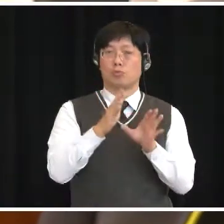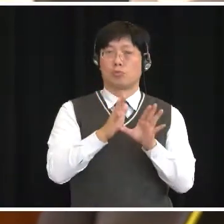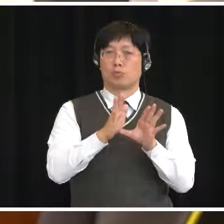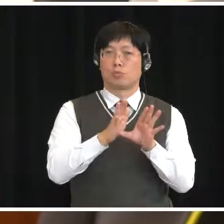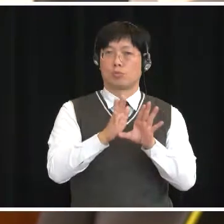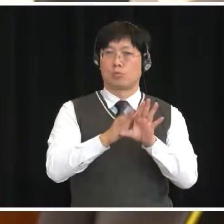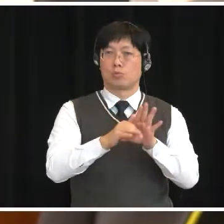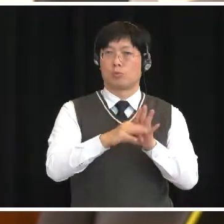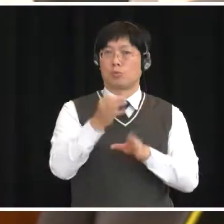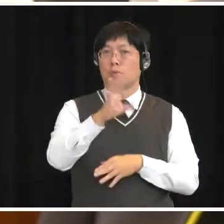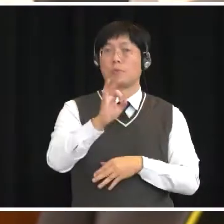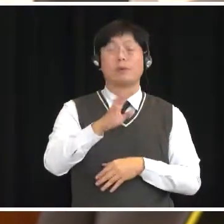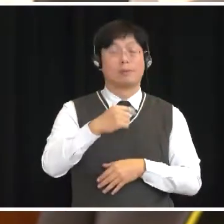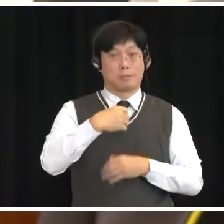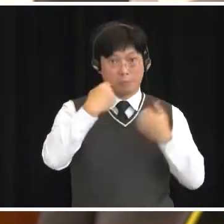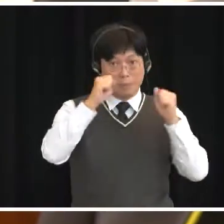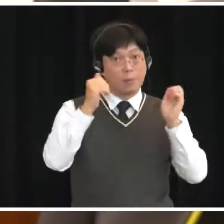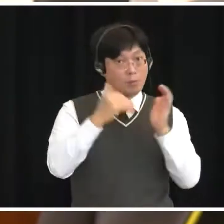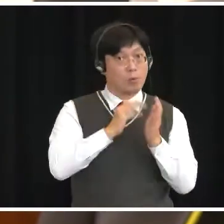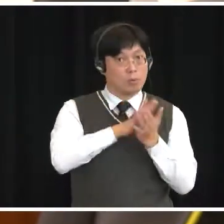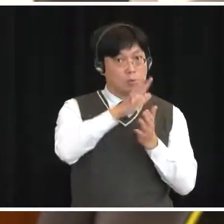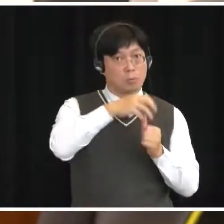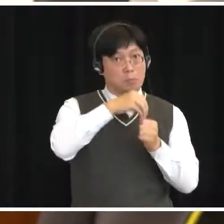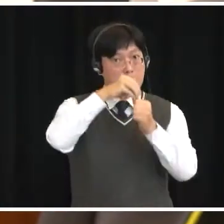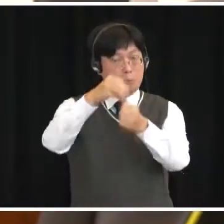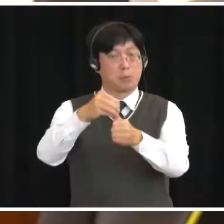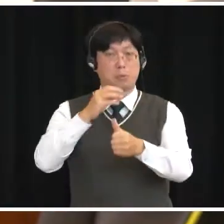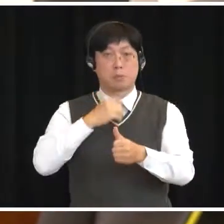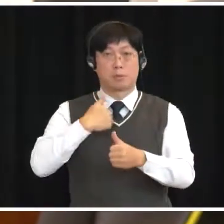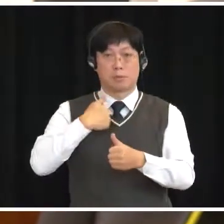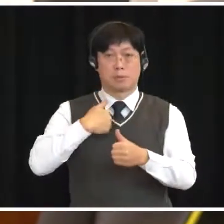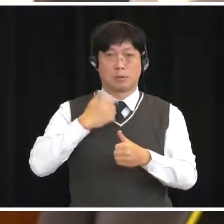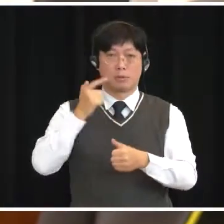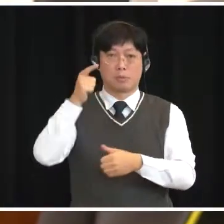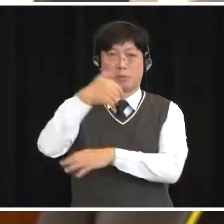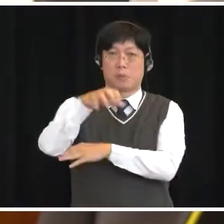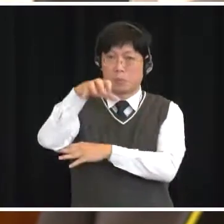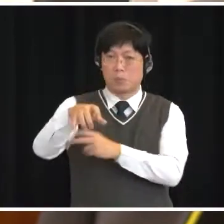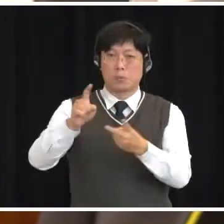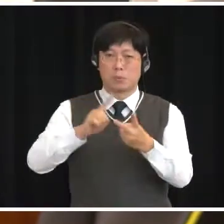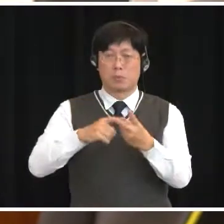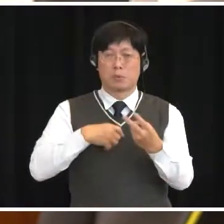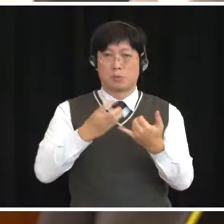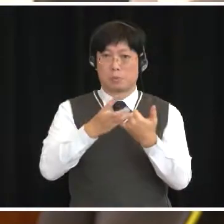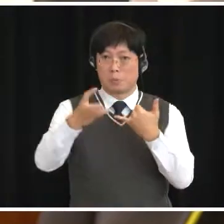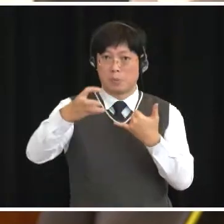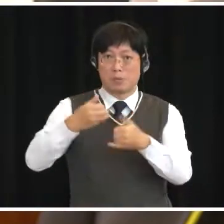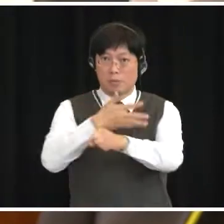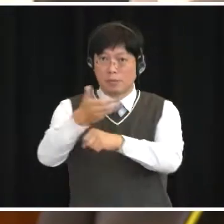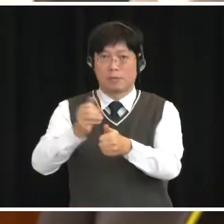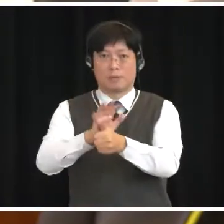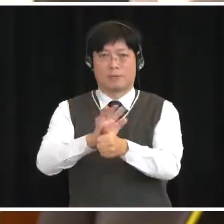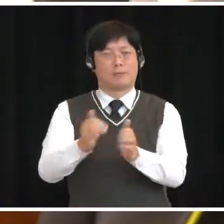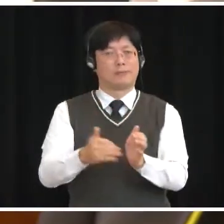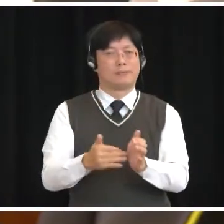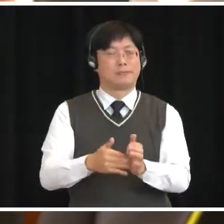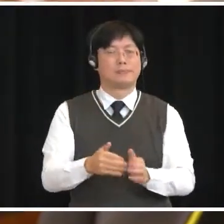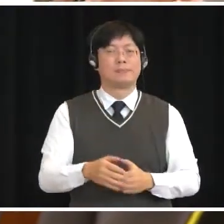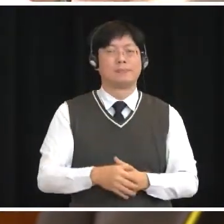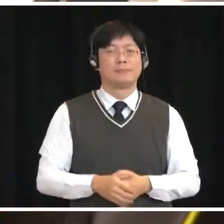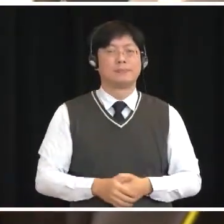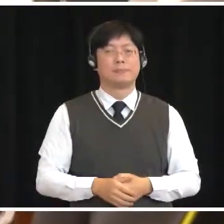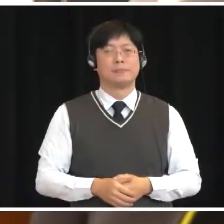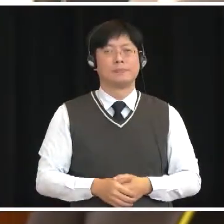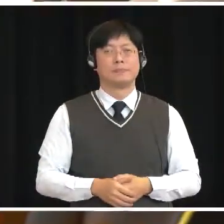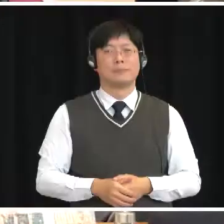physicians with government's scholarship. If after they graduate, they will have to serve in the